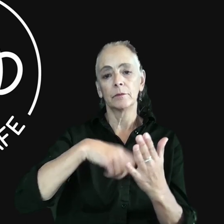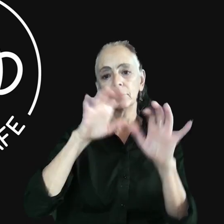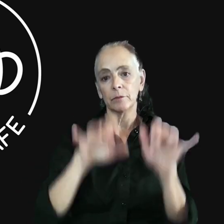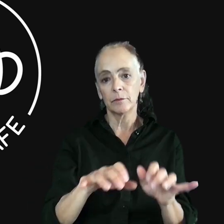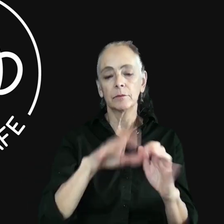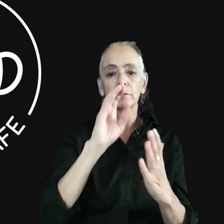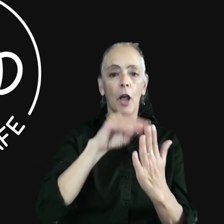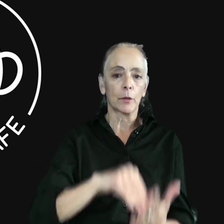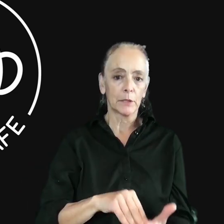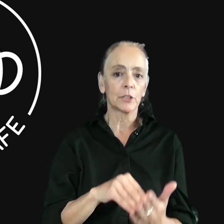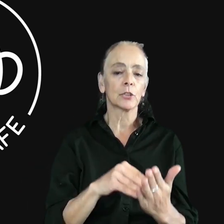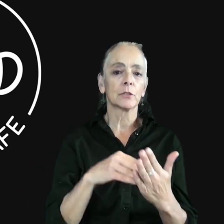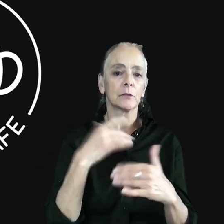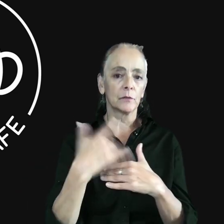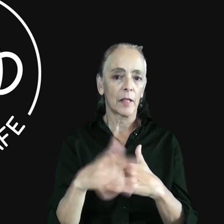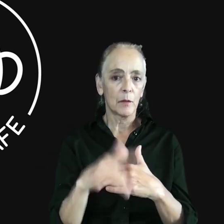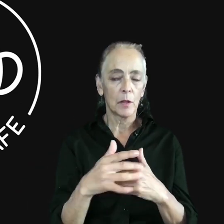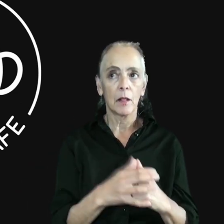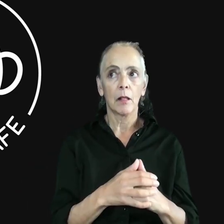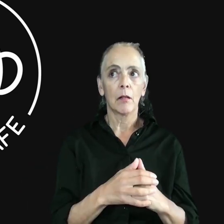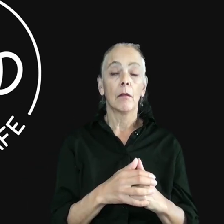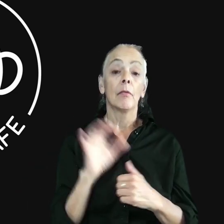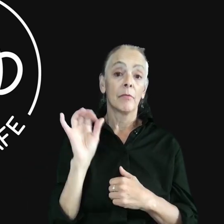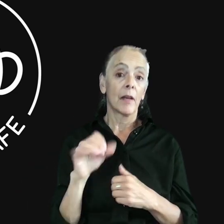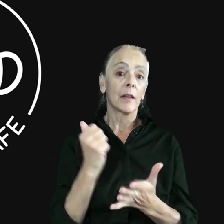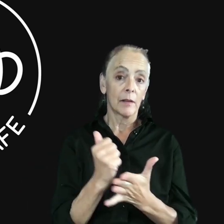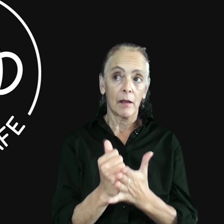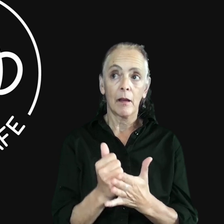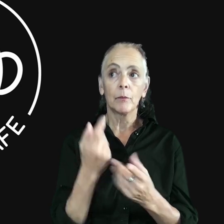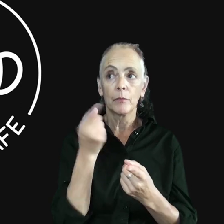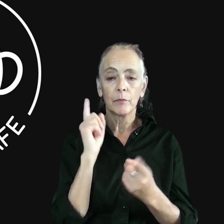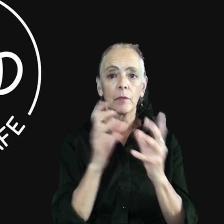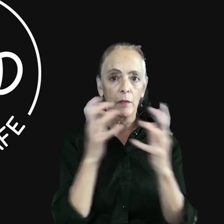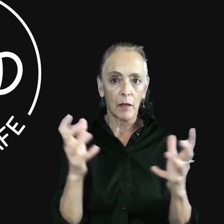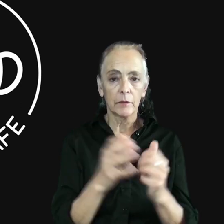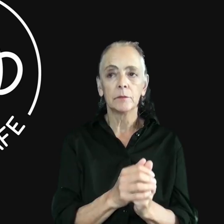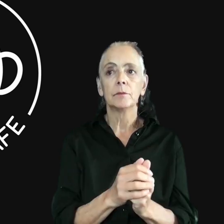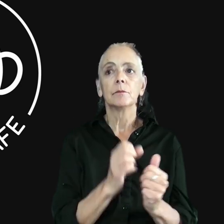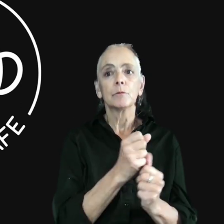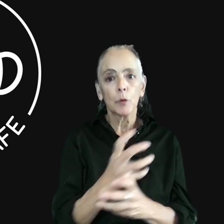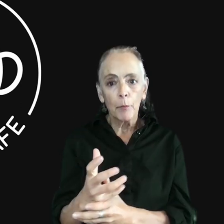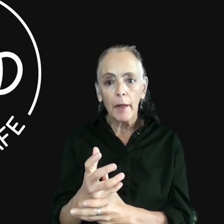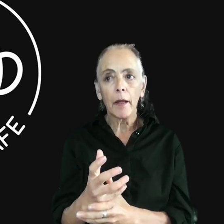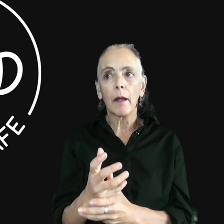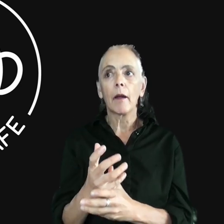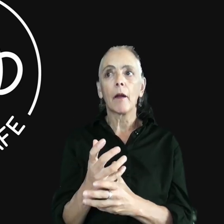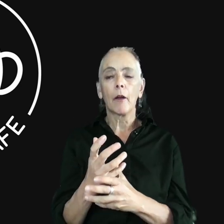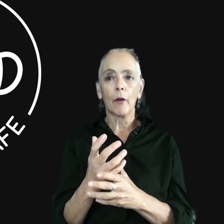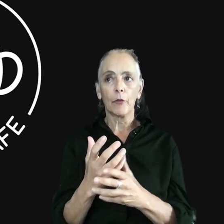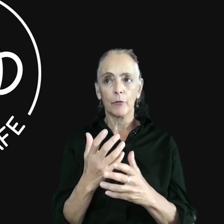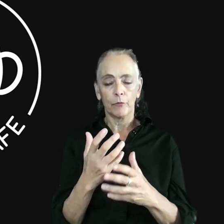for a lot of the teams that they're working with and how that's been super helpful for them to prepare more meaningfully to go into